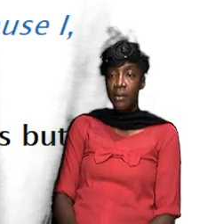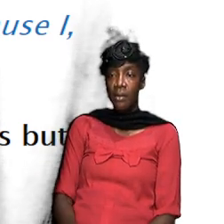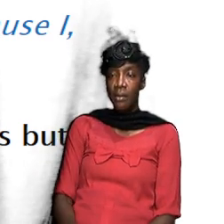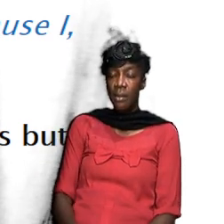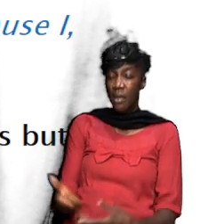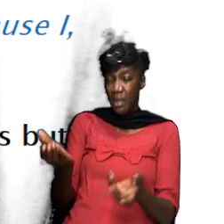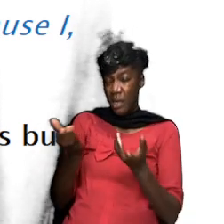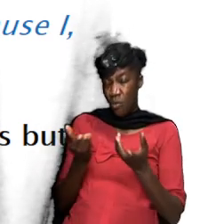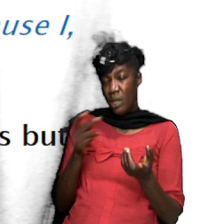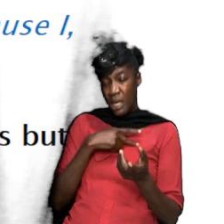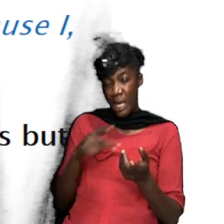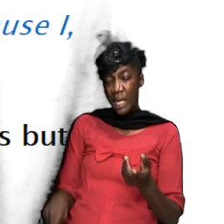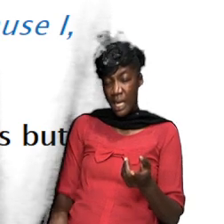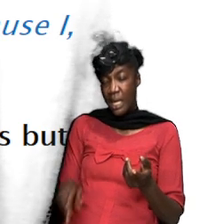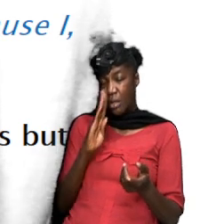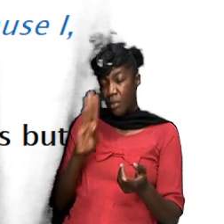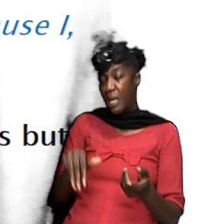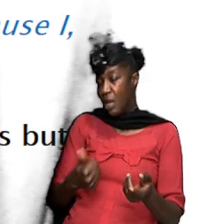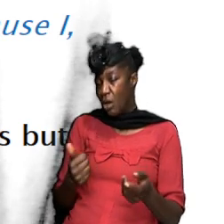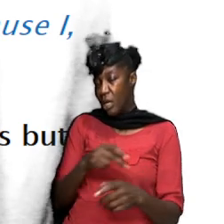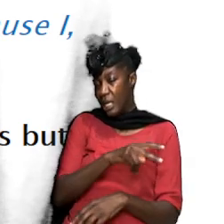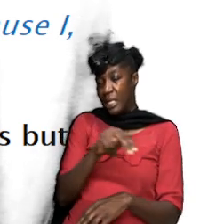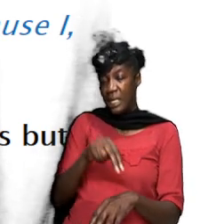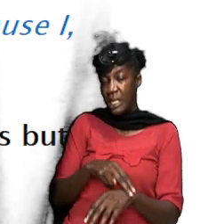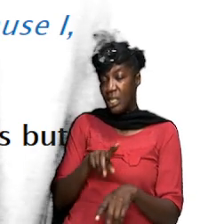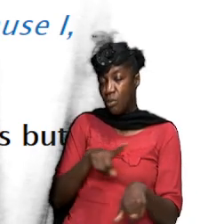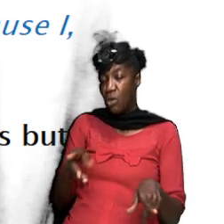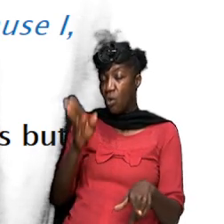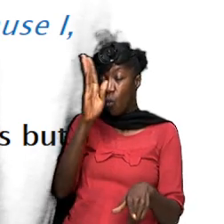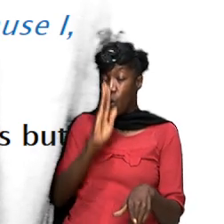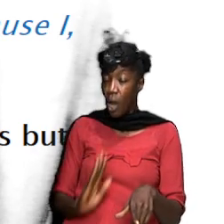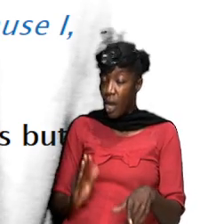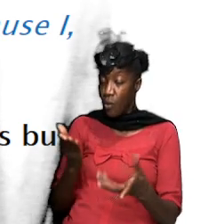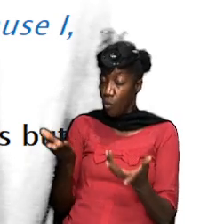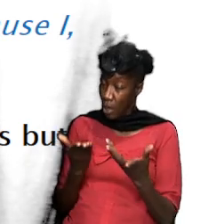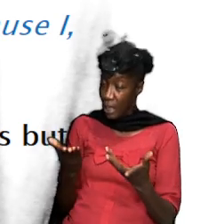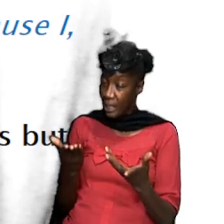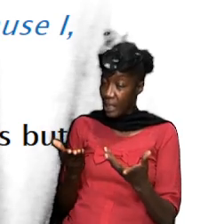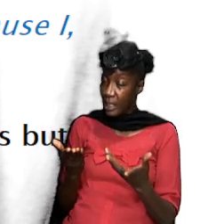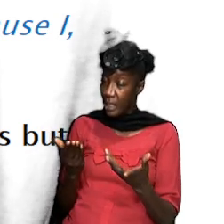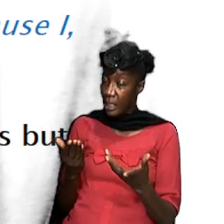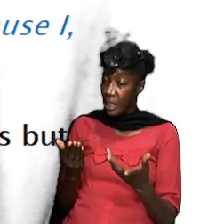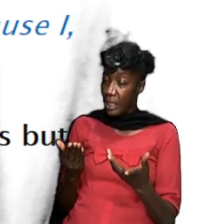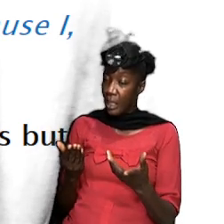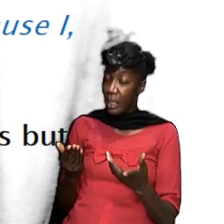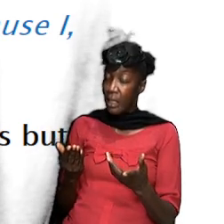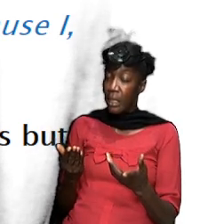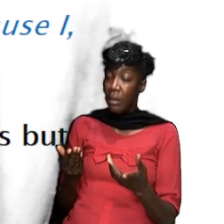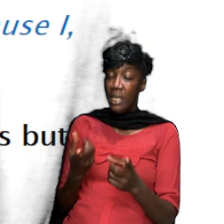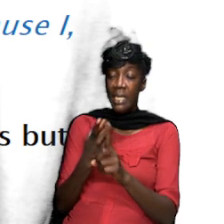They wanted a king to be like the other nation, but God wanted them to be different.